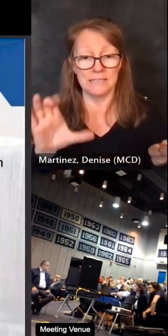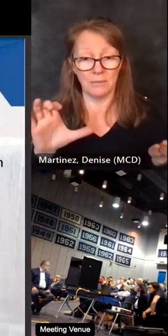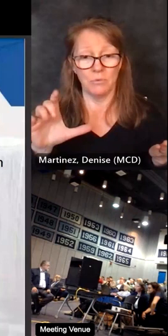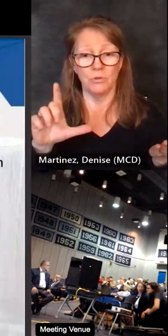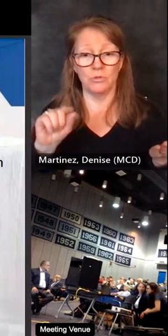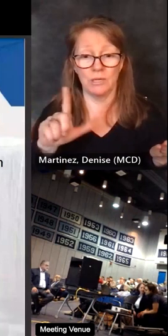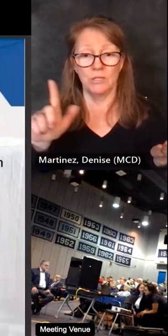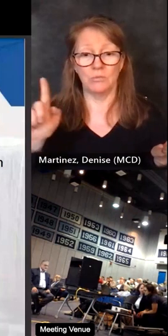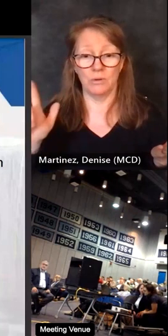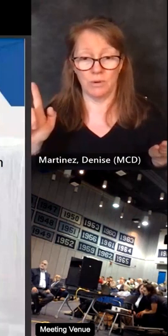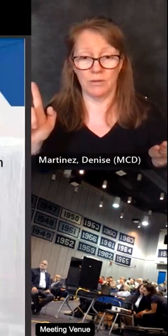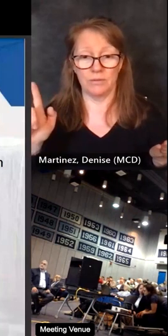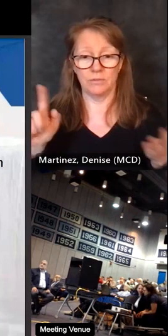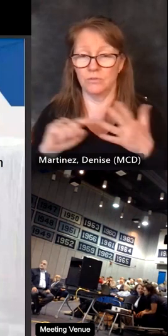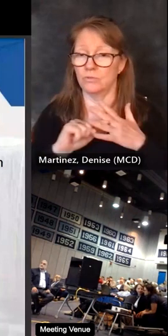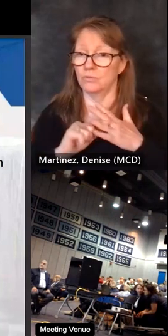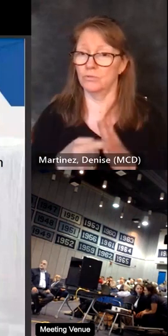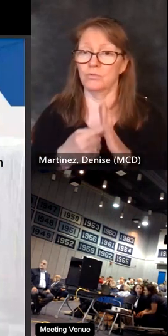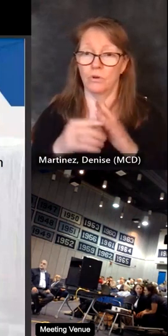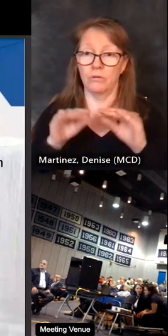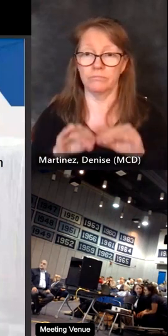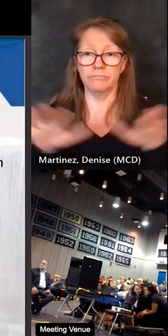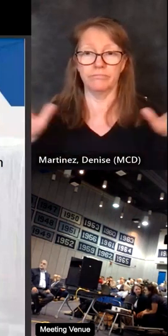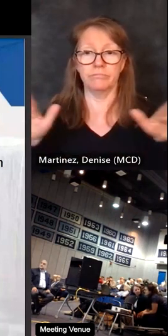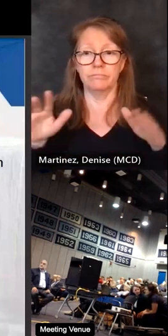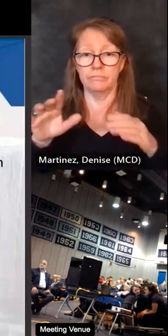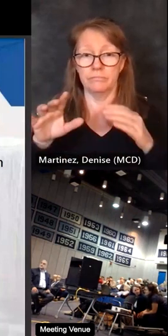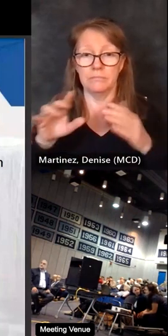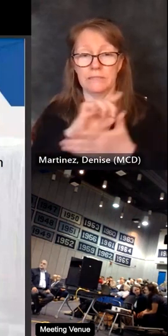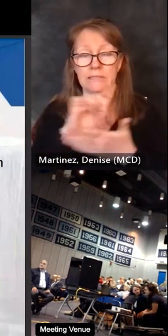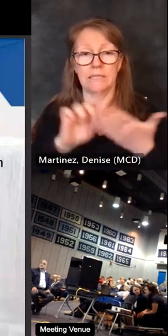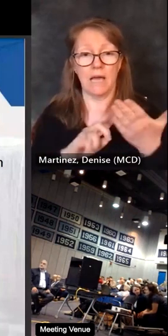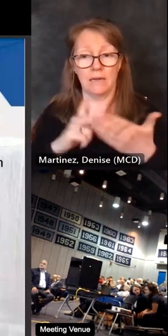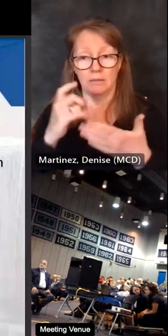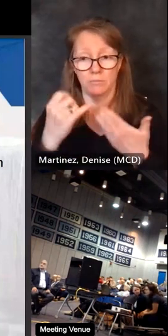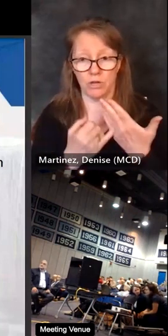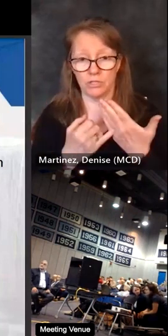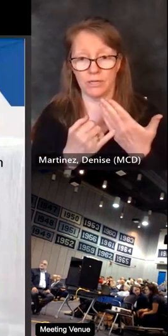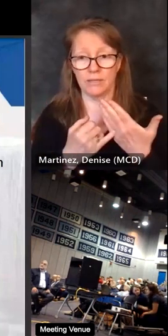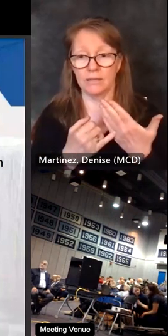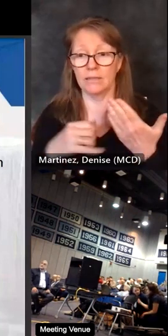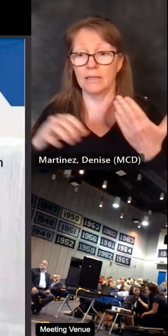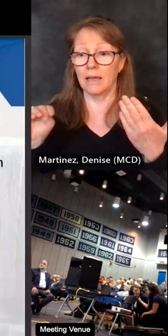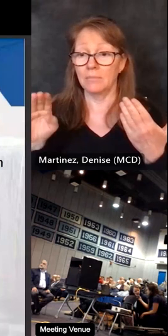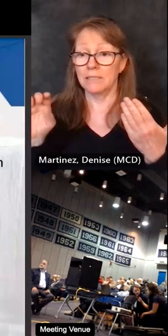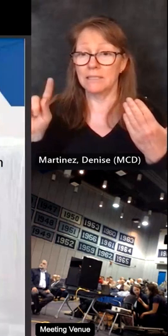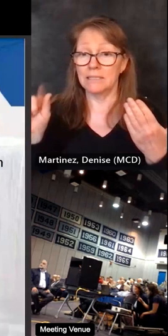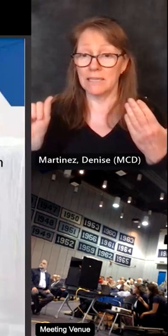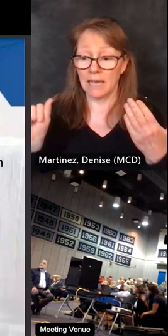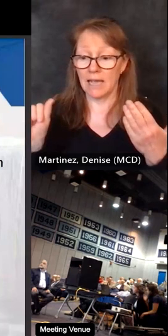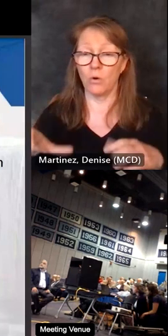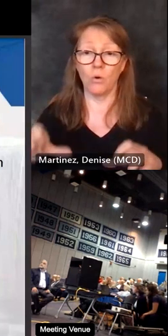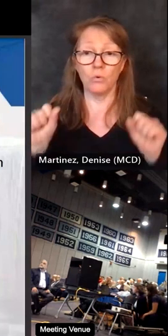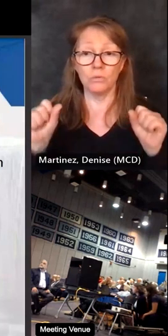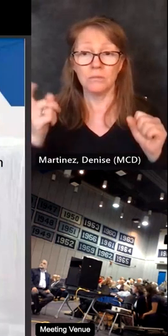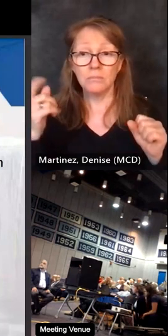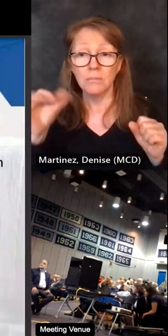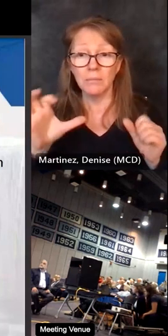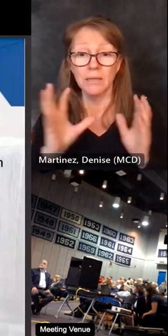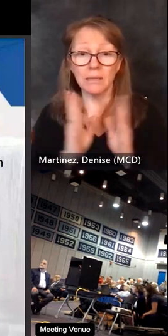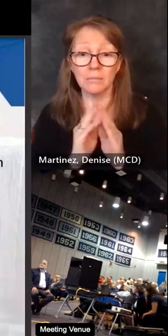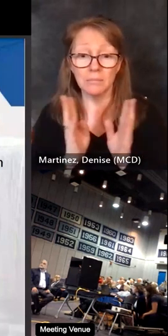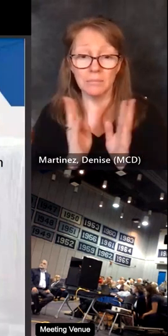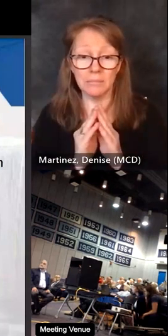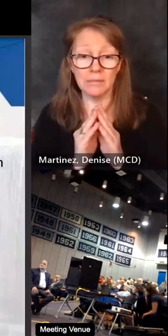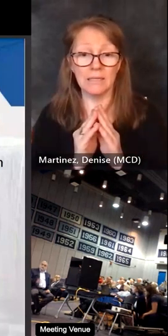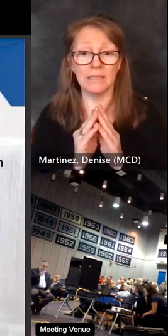2021, and that's when we were kicking off the design of the project. And so the MBTA hosts public meetings that are design milestones, so